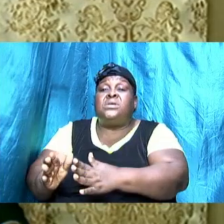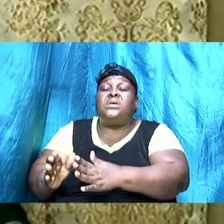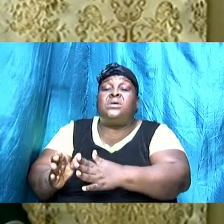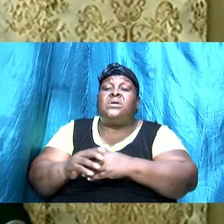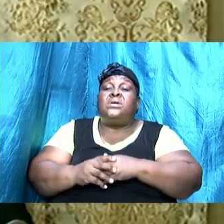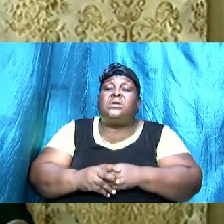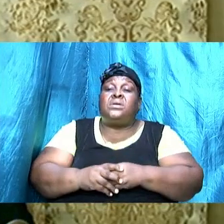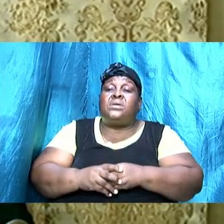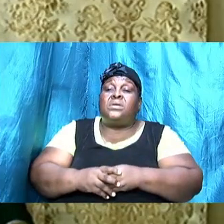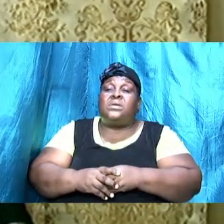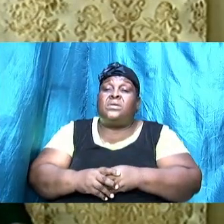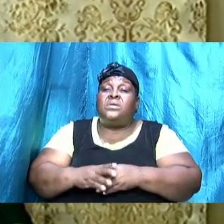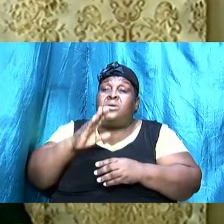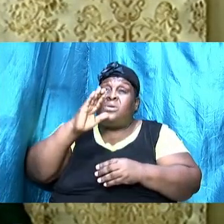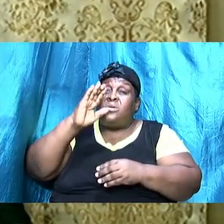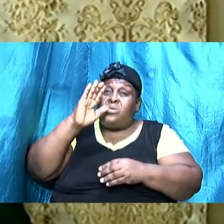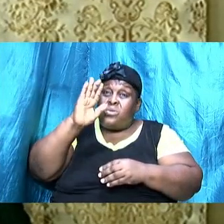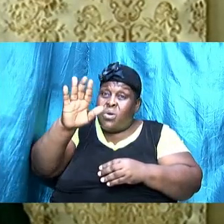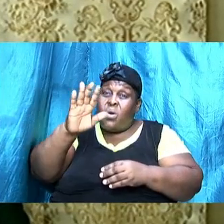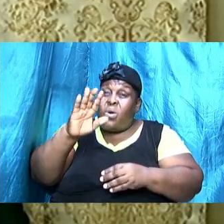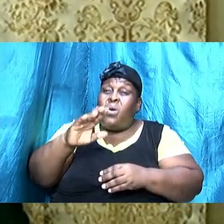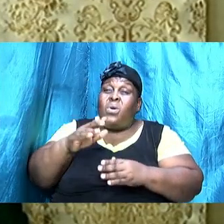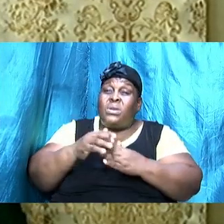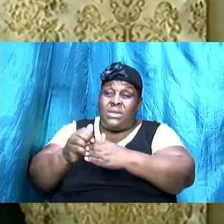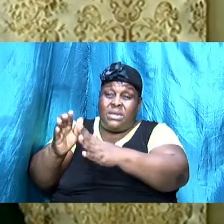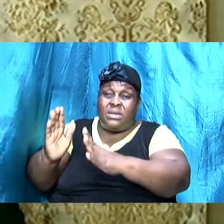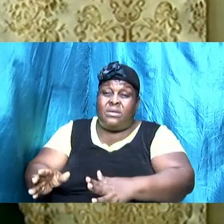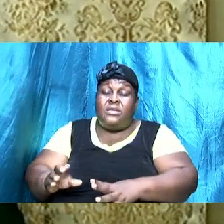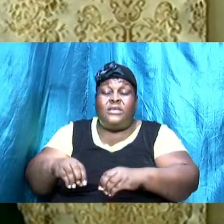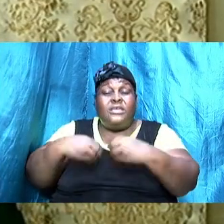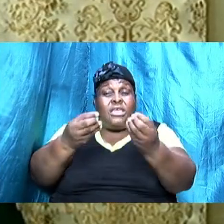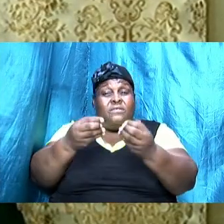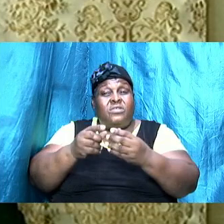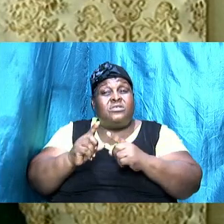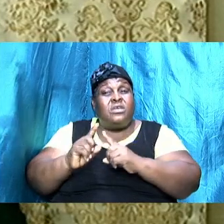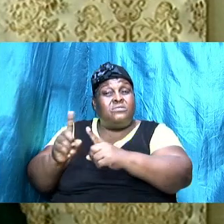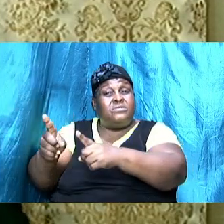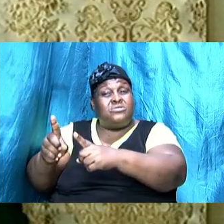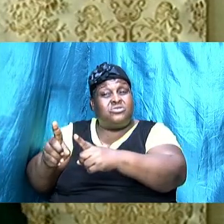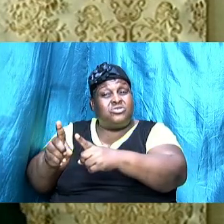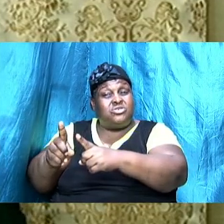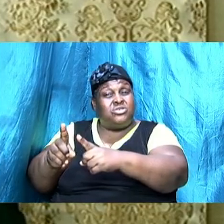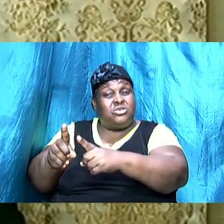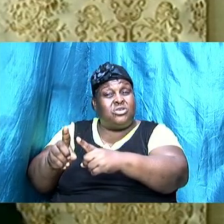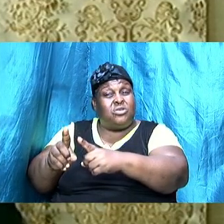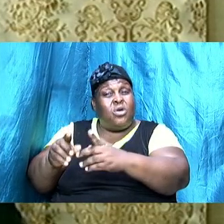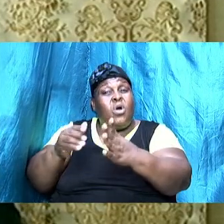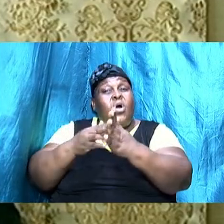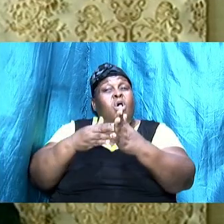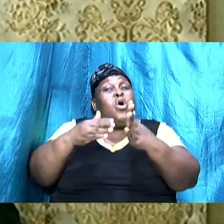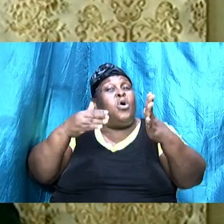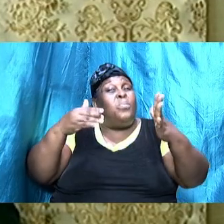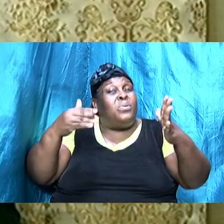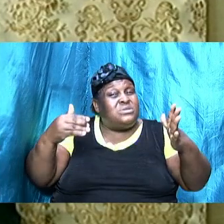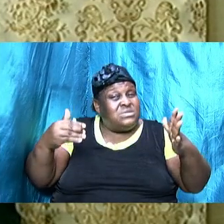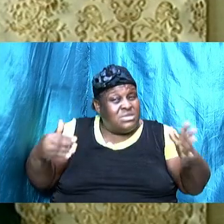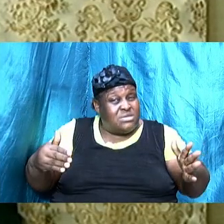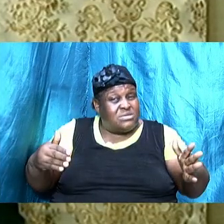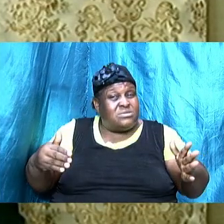head, is now giving directions and instructions contrary to God who made him the